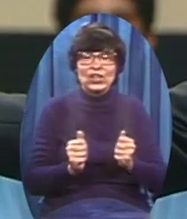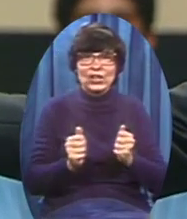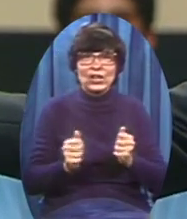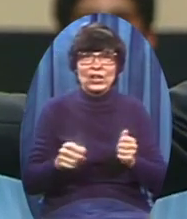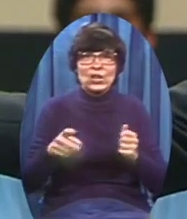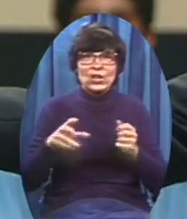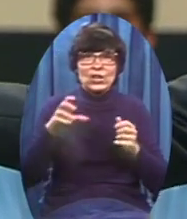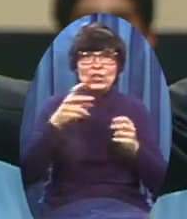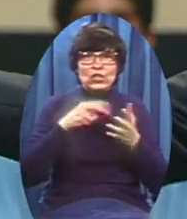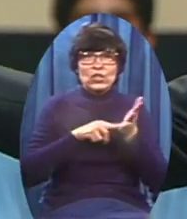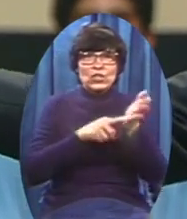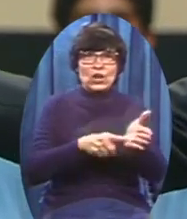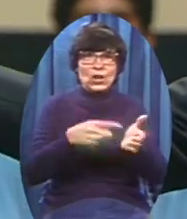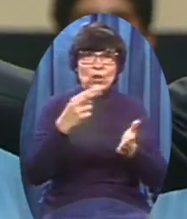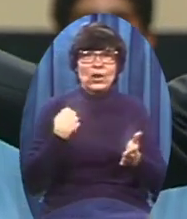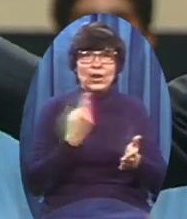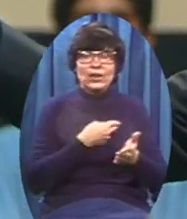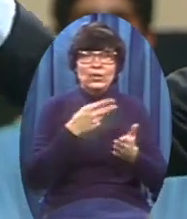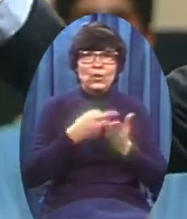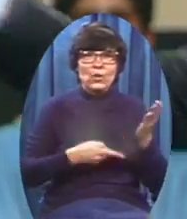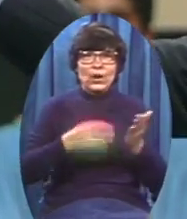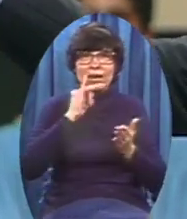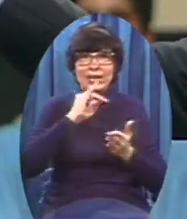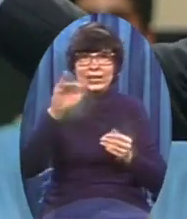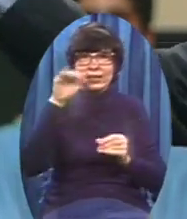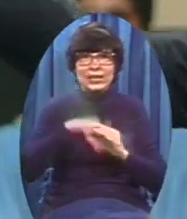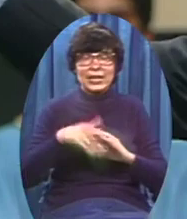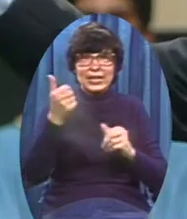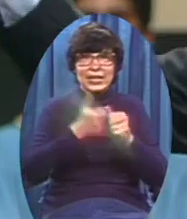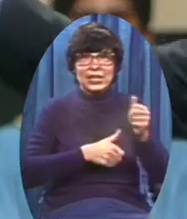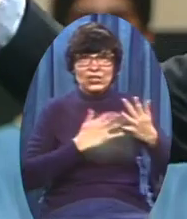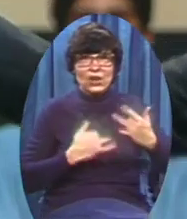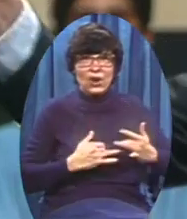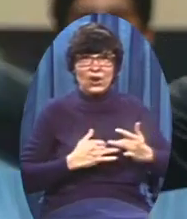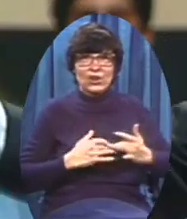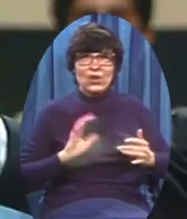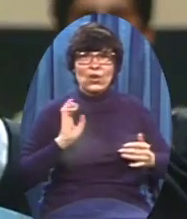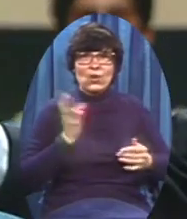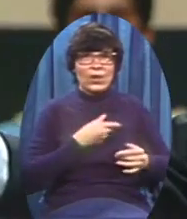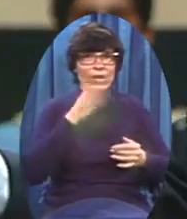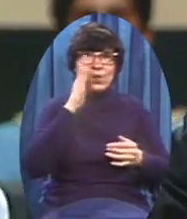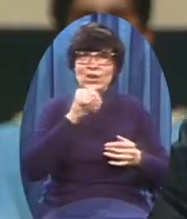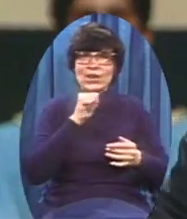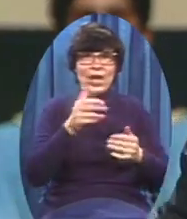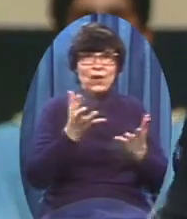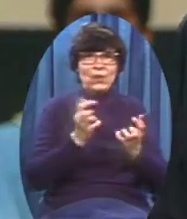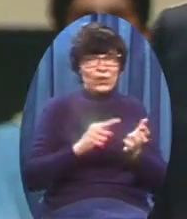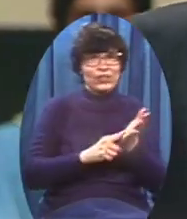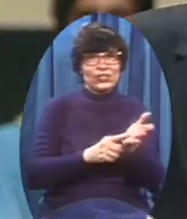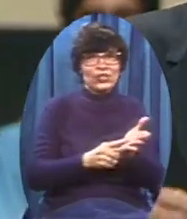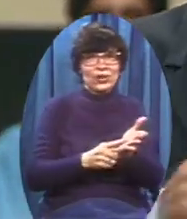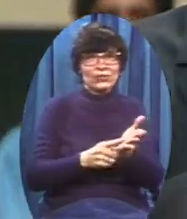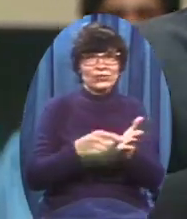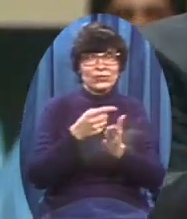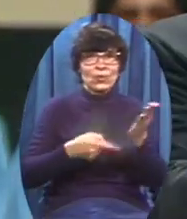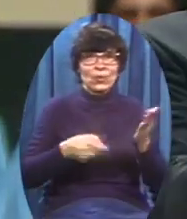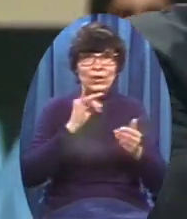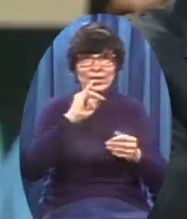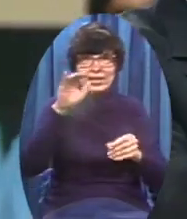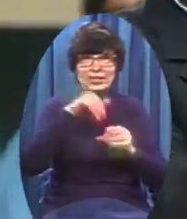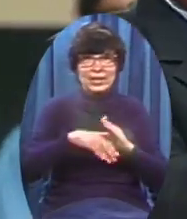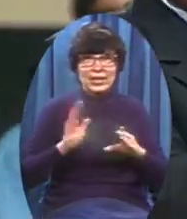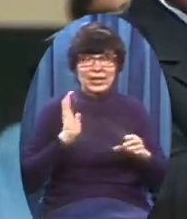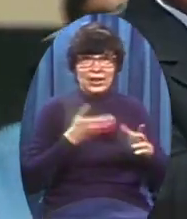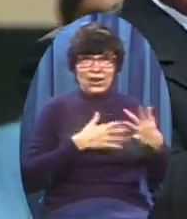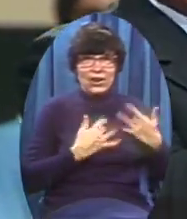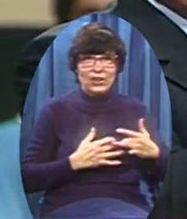in our heart. How many of us would not want it revealed what is in our heart? If I had a little camera and I